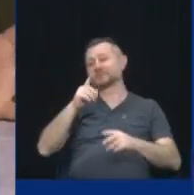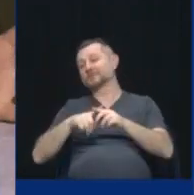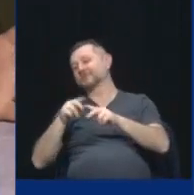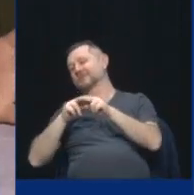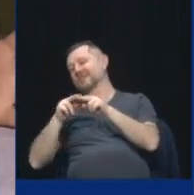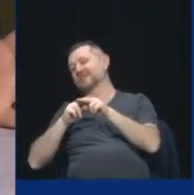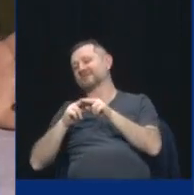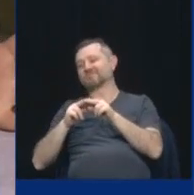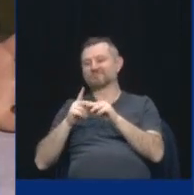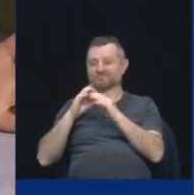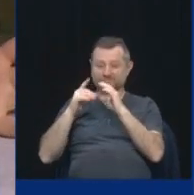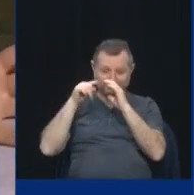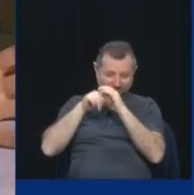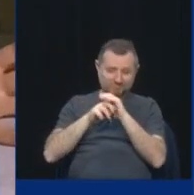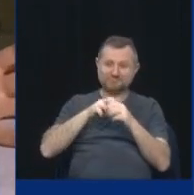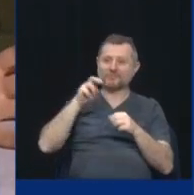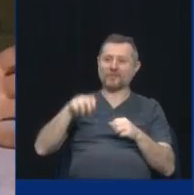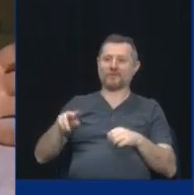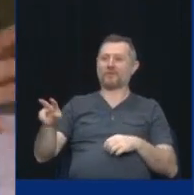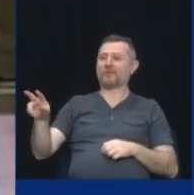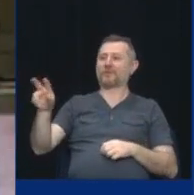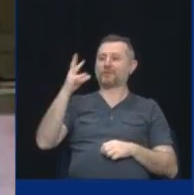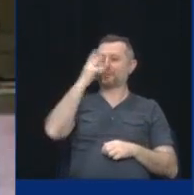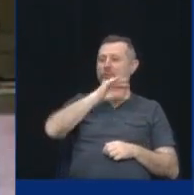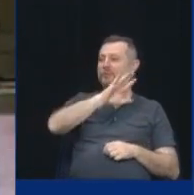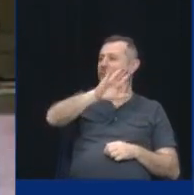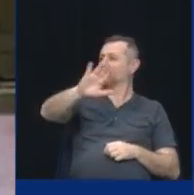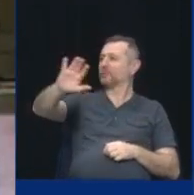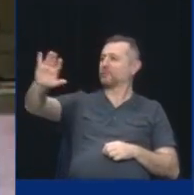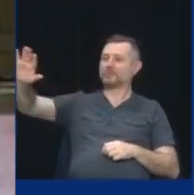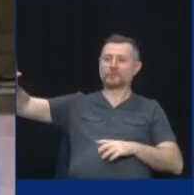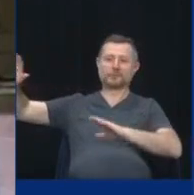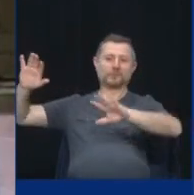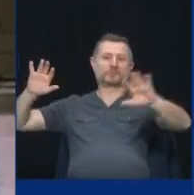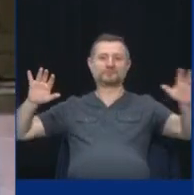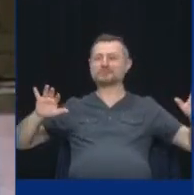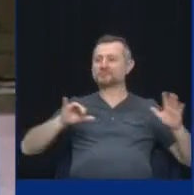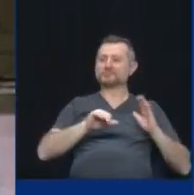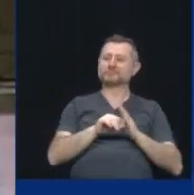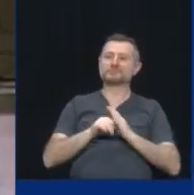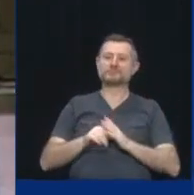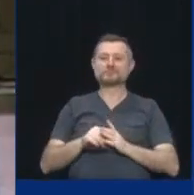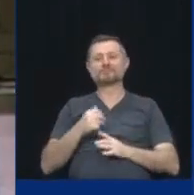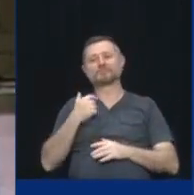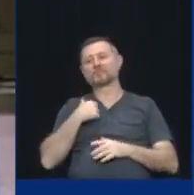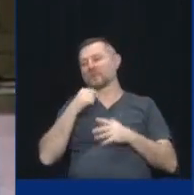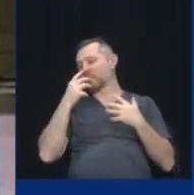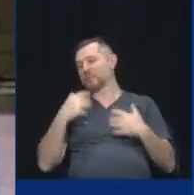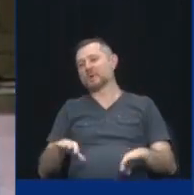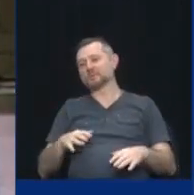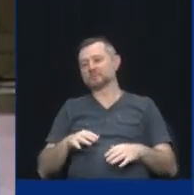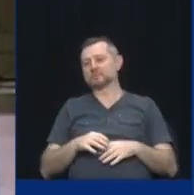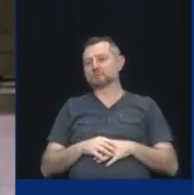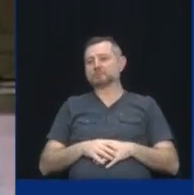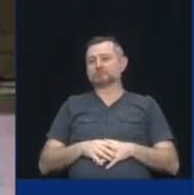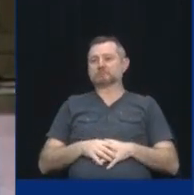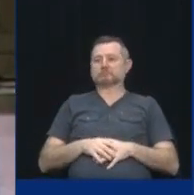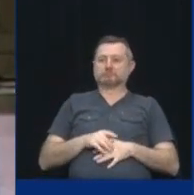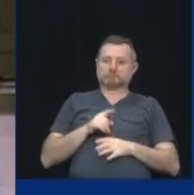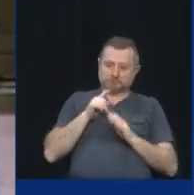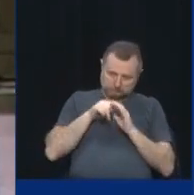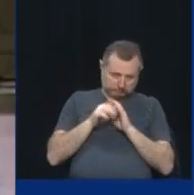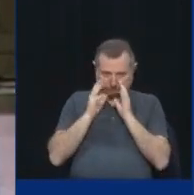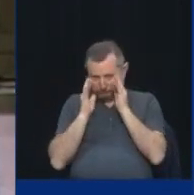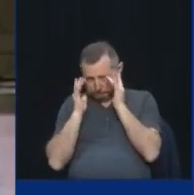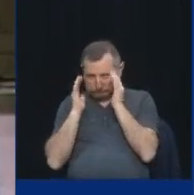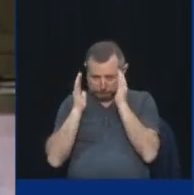and you say, how beautiful is this? It's not an unpleasant ride. It's